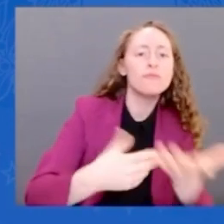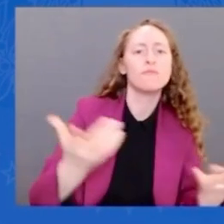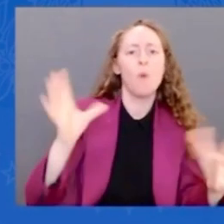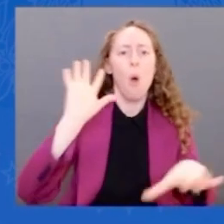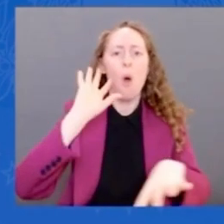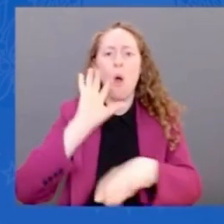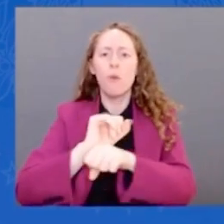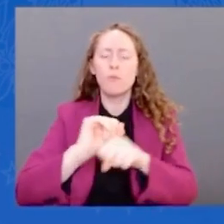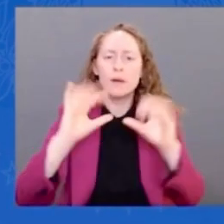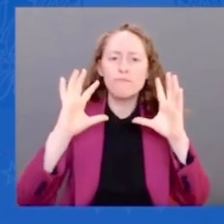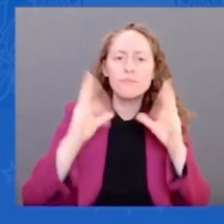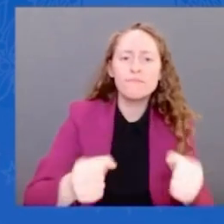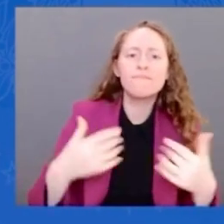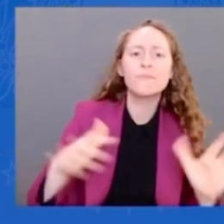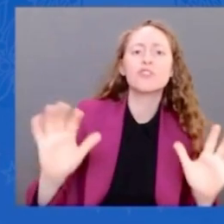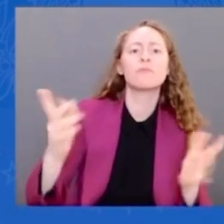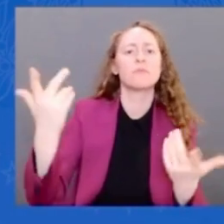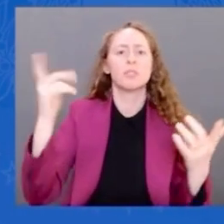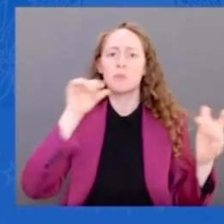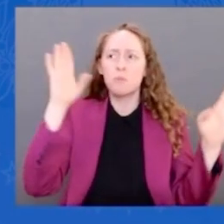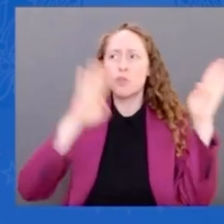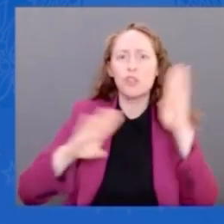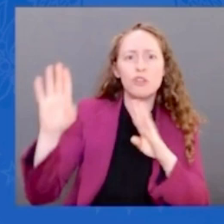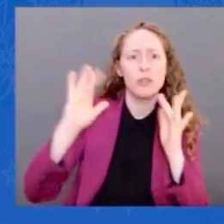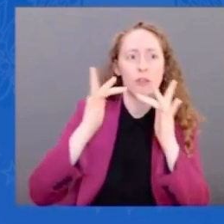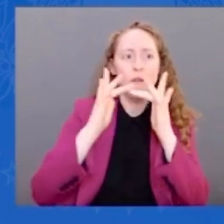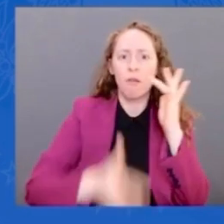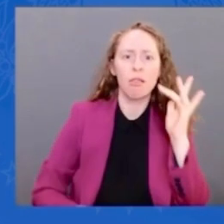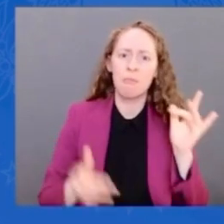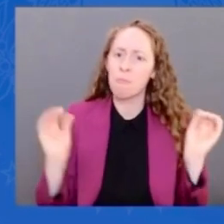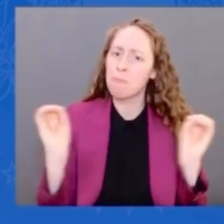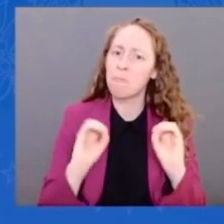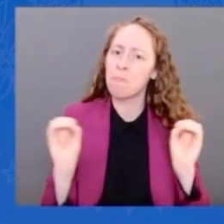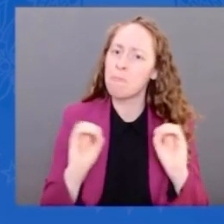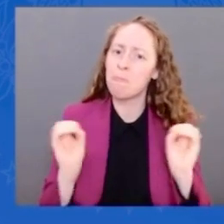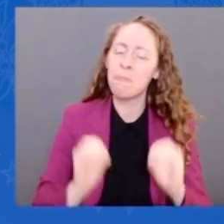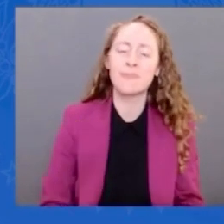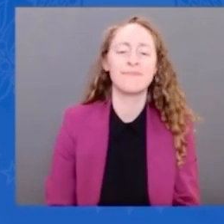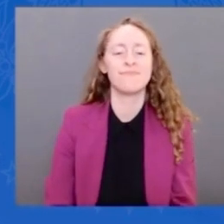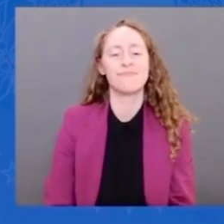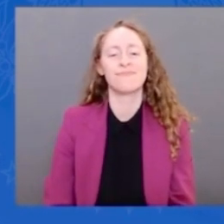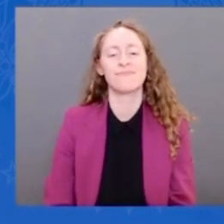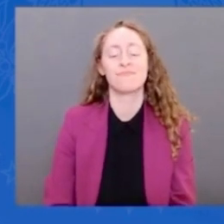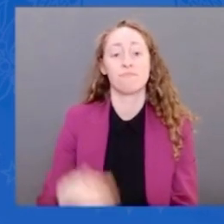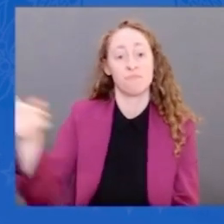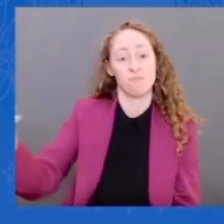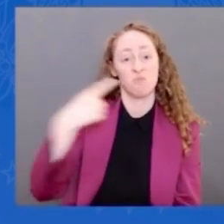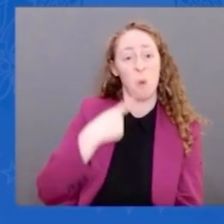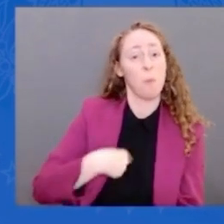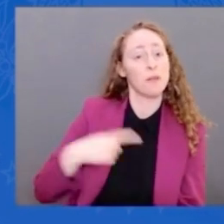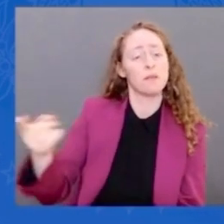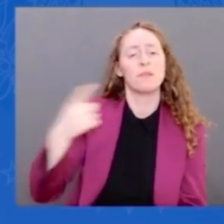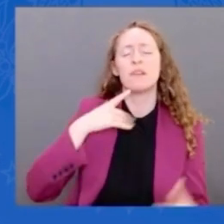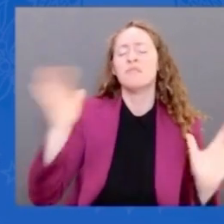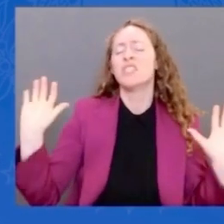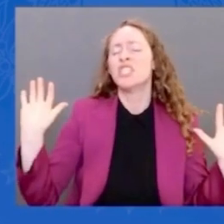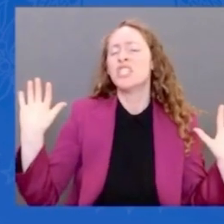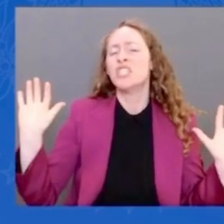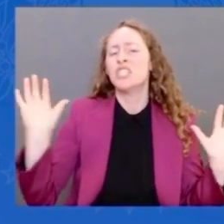And she told me the ACP single-handedly saved her junior year, and this